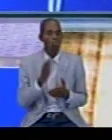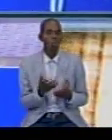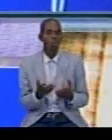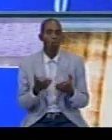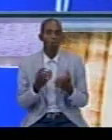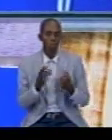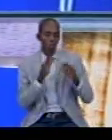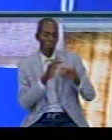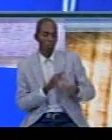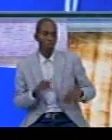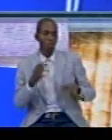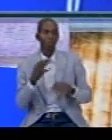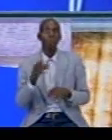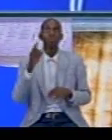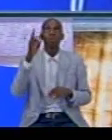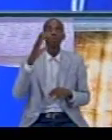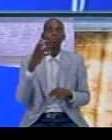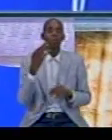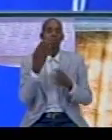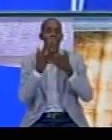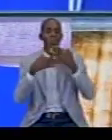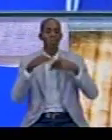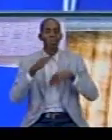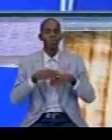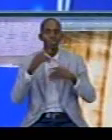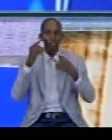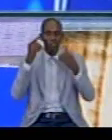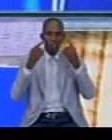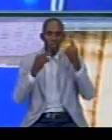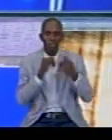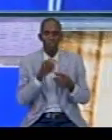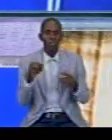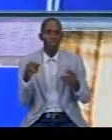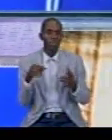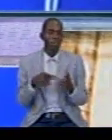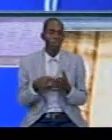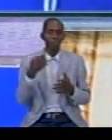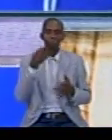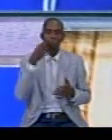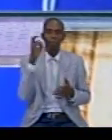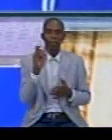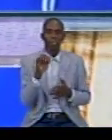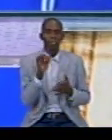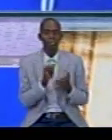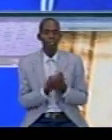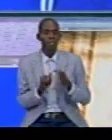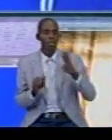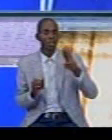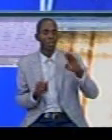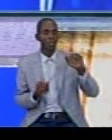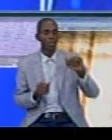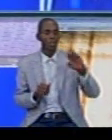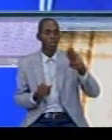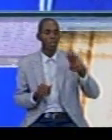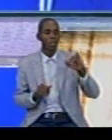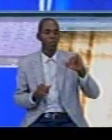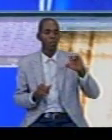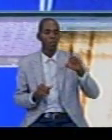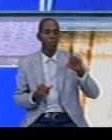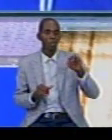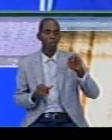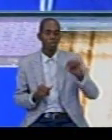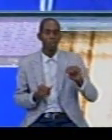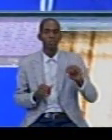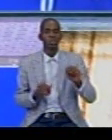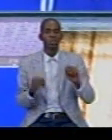the God of heaven concerning this secret, that Daniel and his fellows, his friends, should